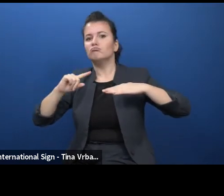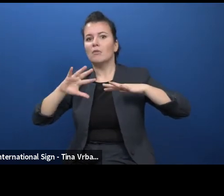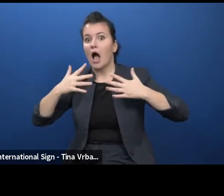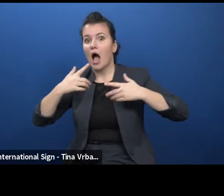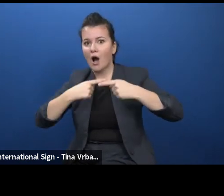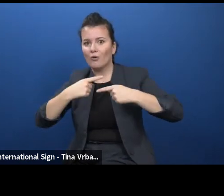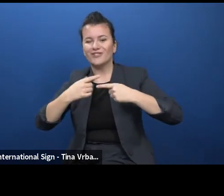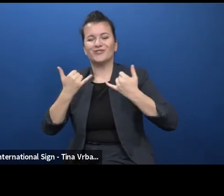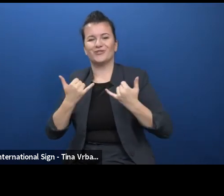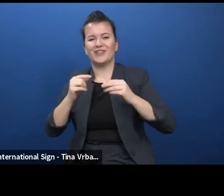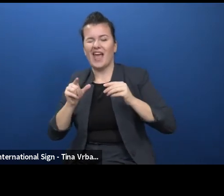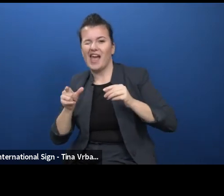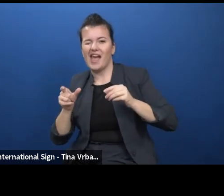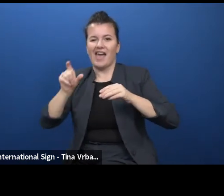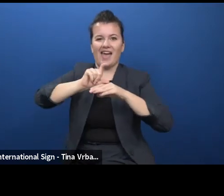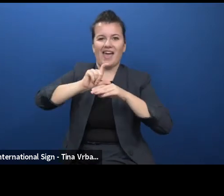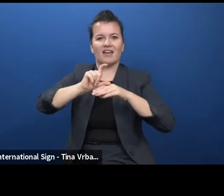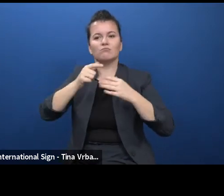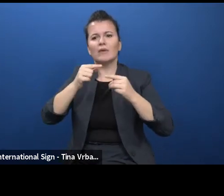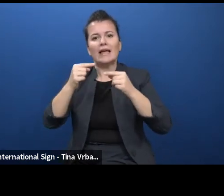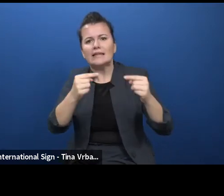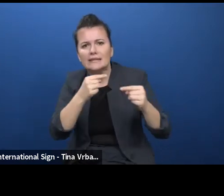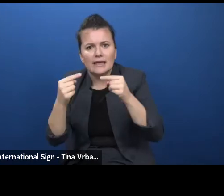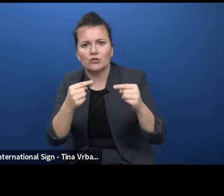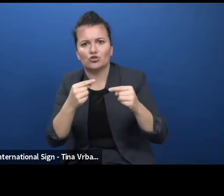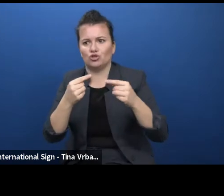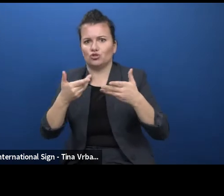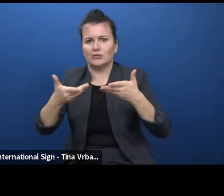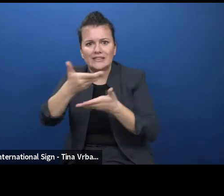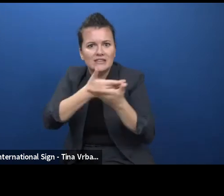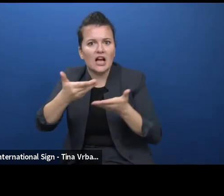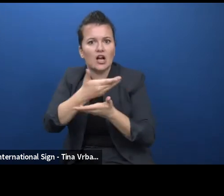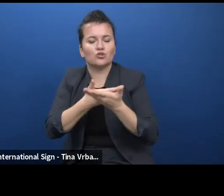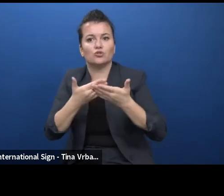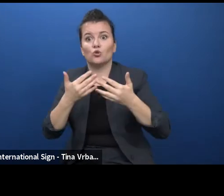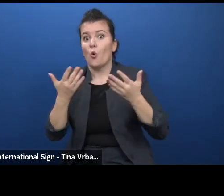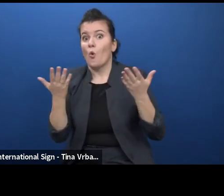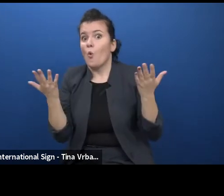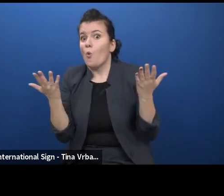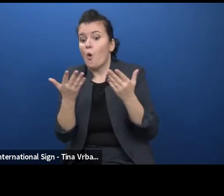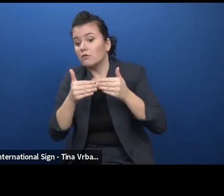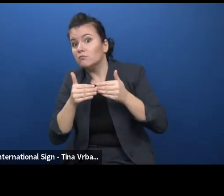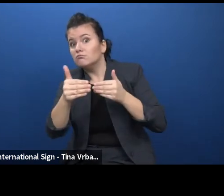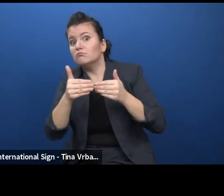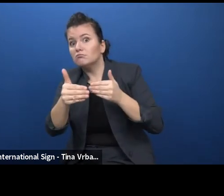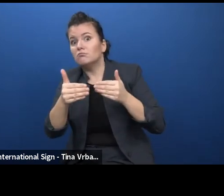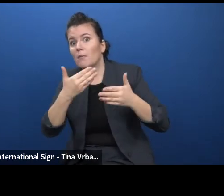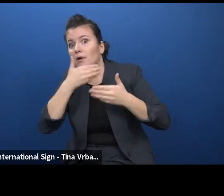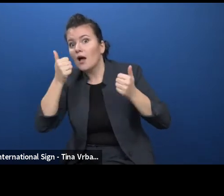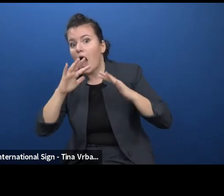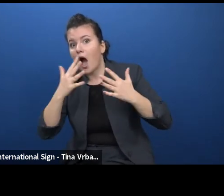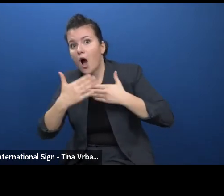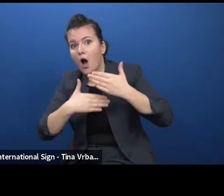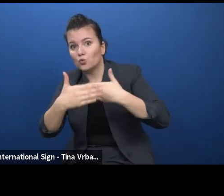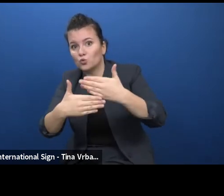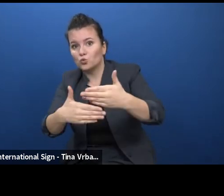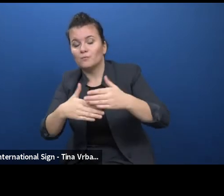our discussions, in our what it is to be done. And because we have seen these images